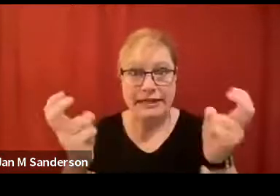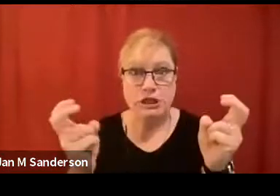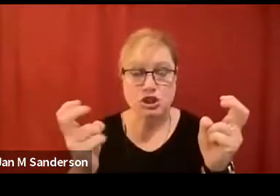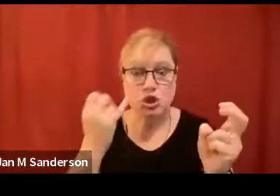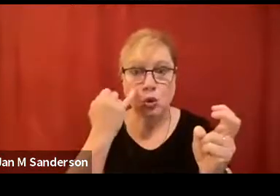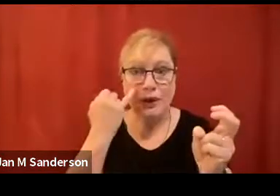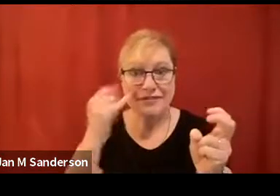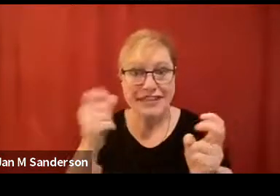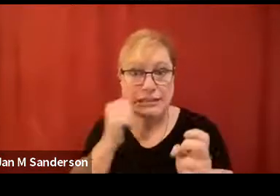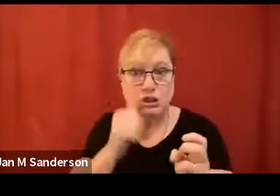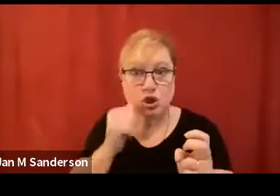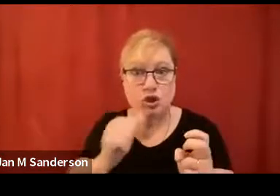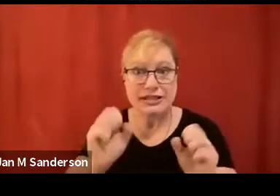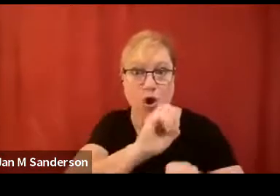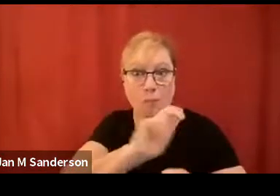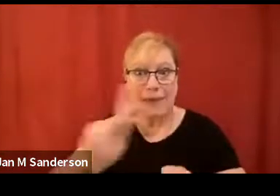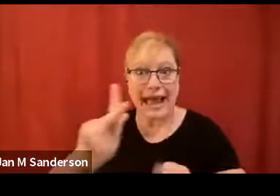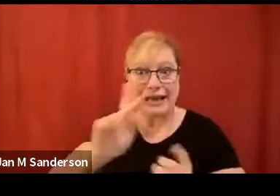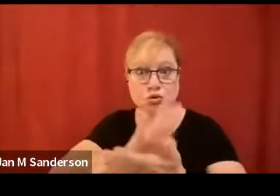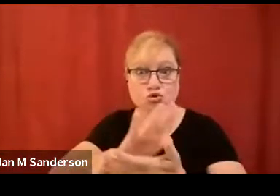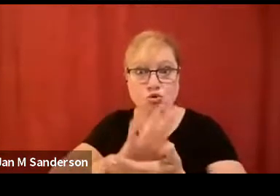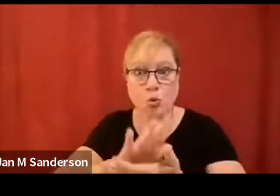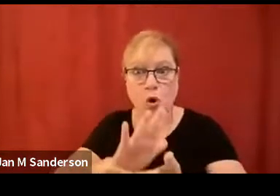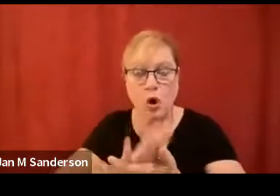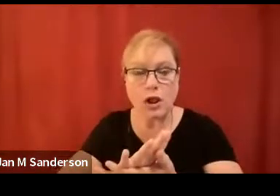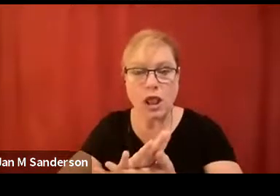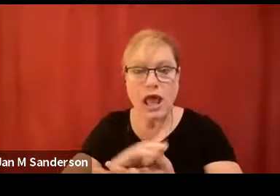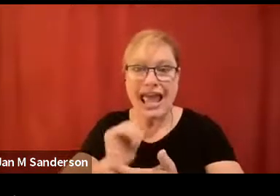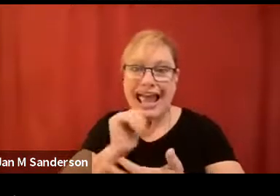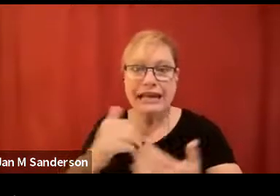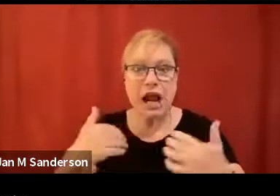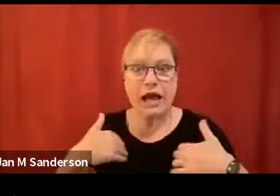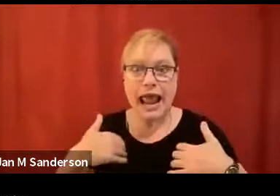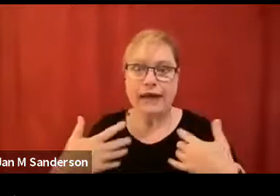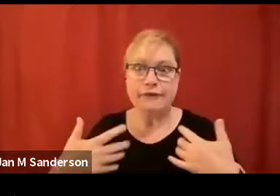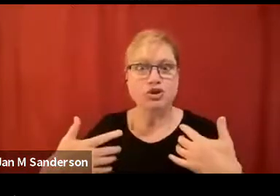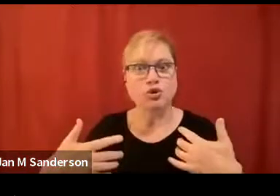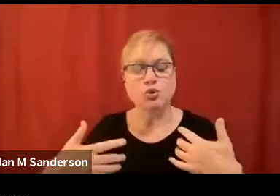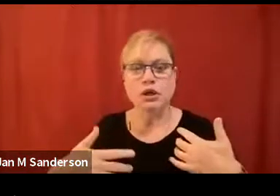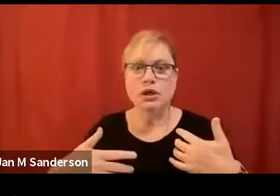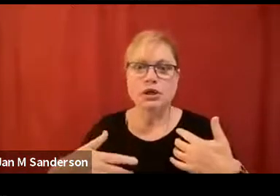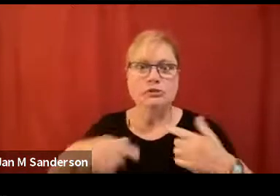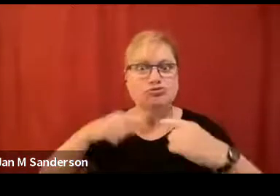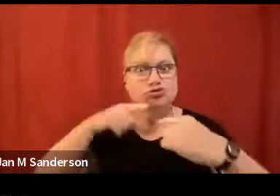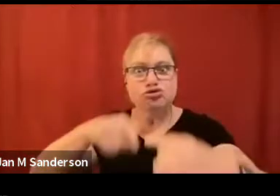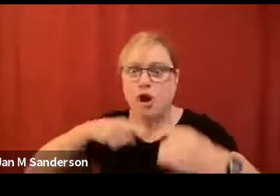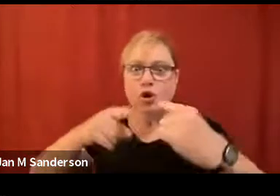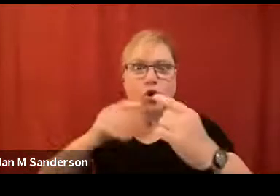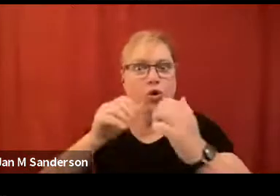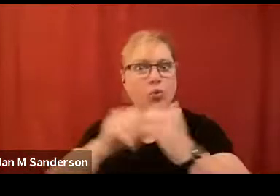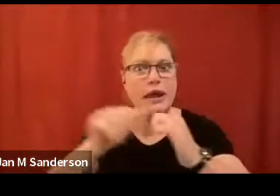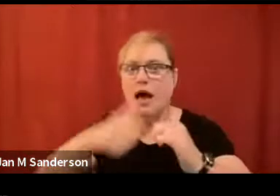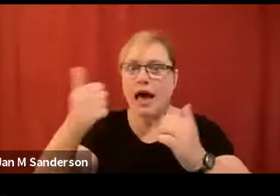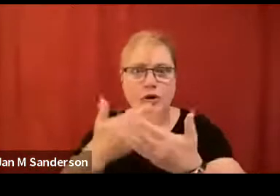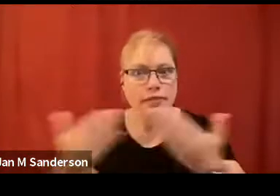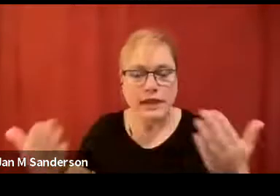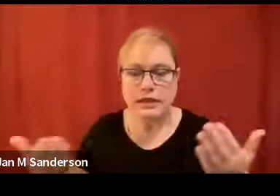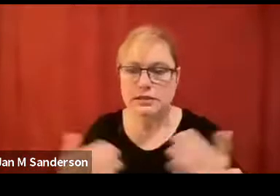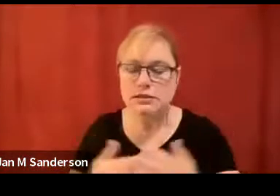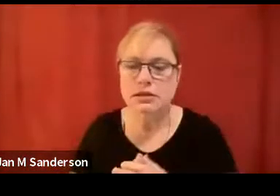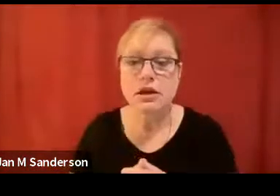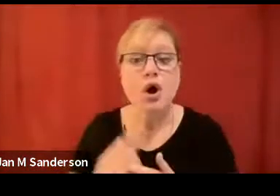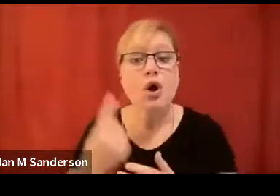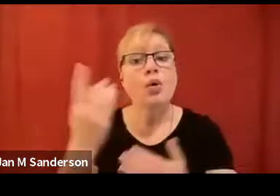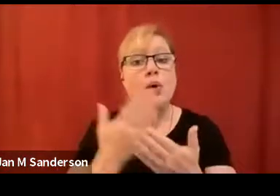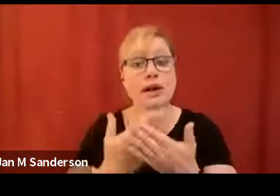their schools and not having to deal with something else, one more thing. So one of the things